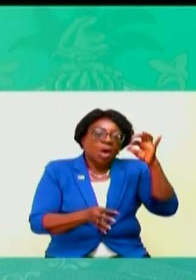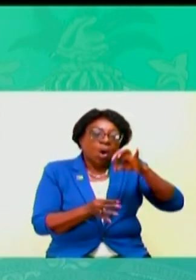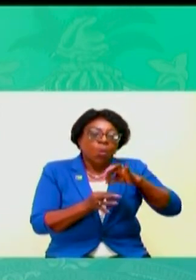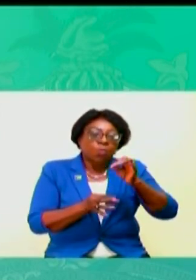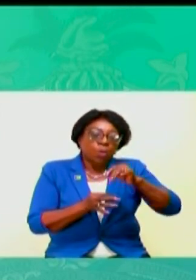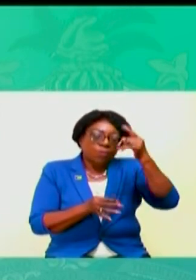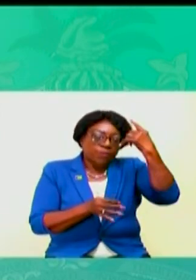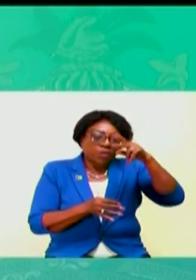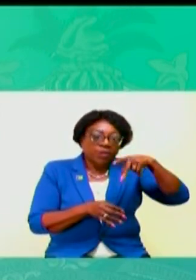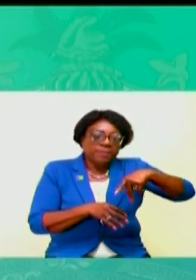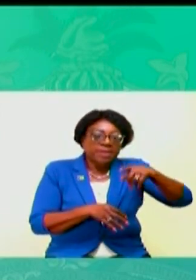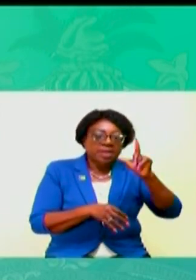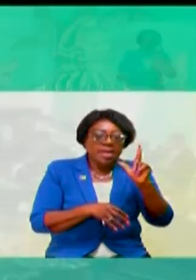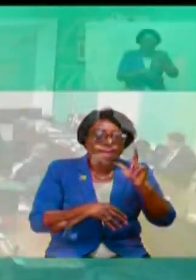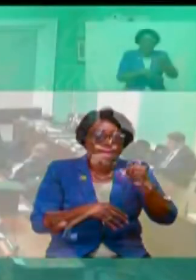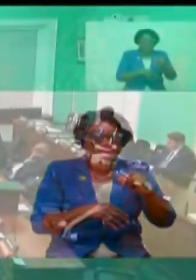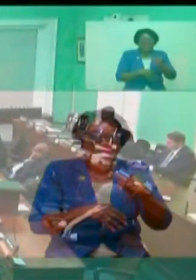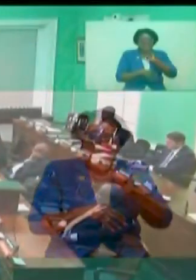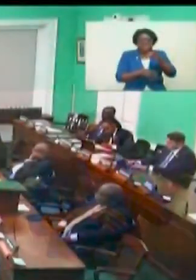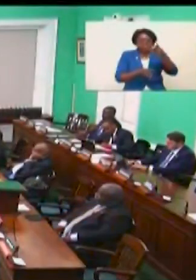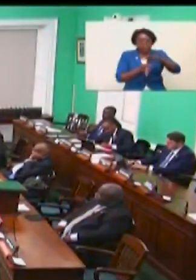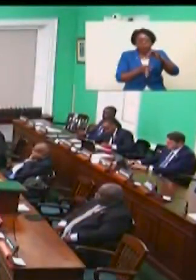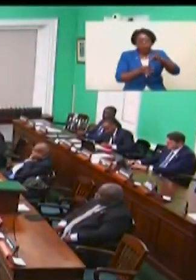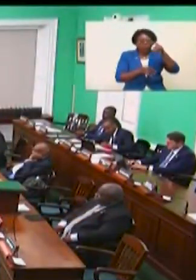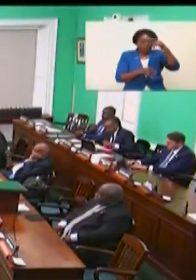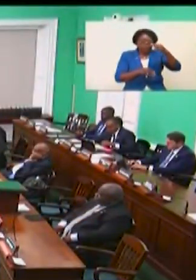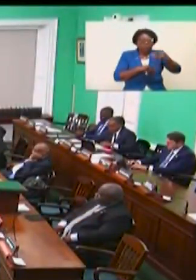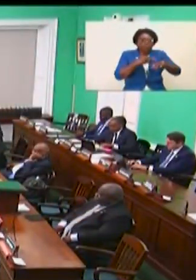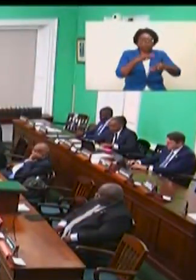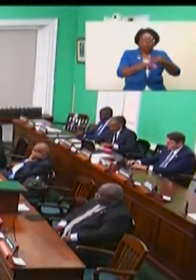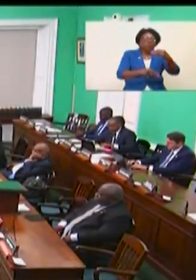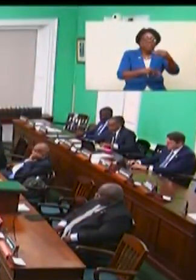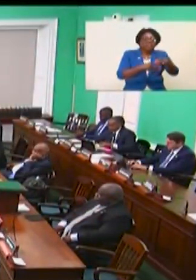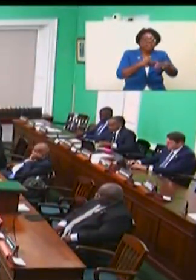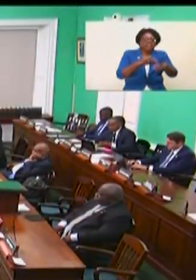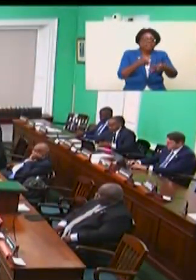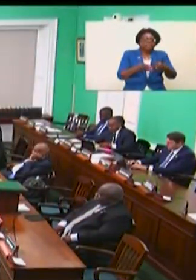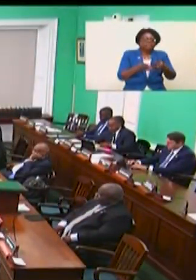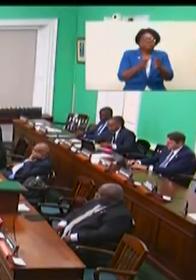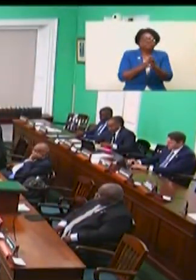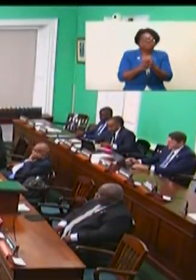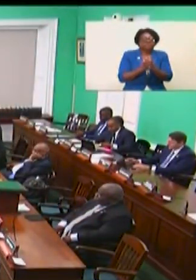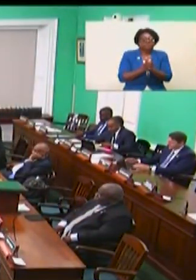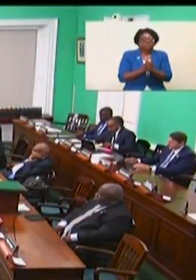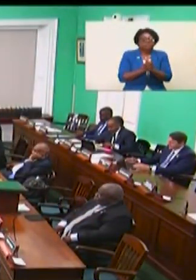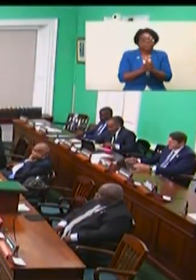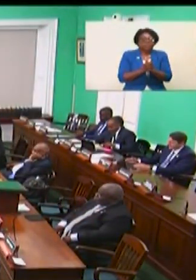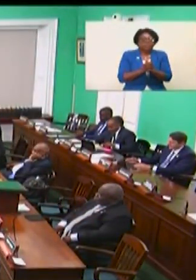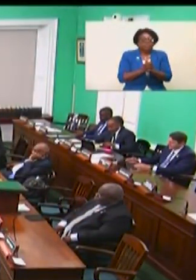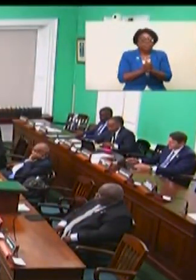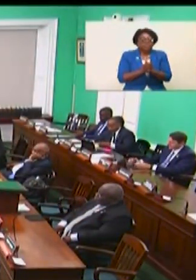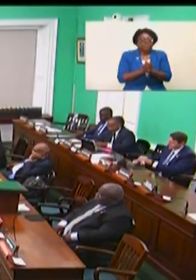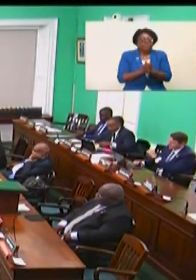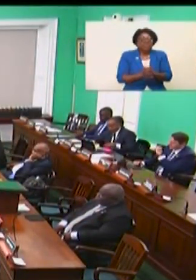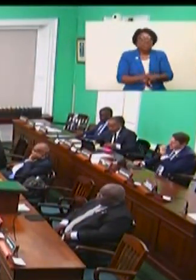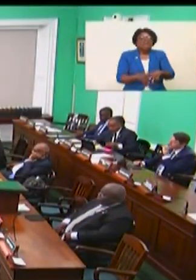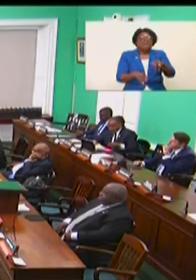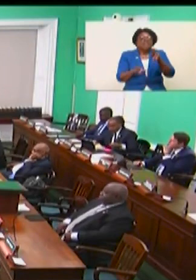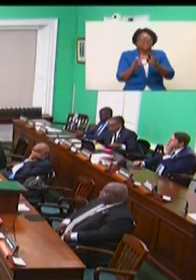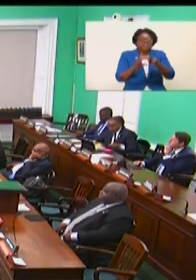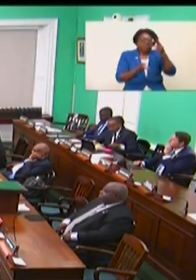PLP is a vote for progress. Point of order? Okay. Yeah. The chair recognizes the honorable member from Marco